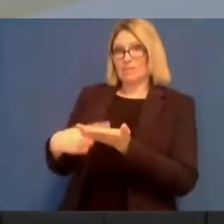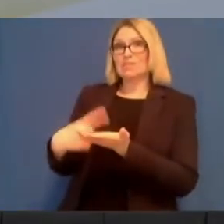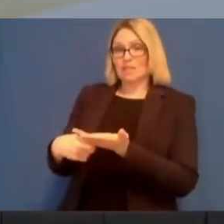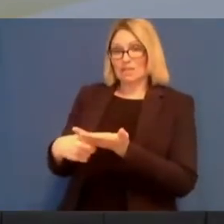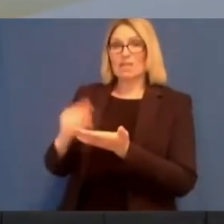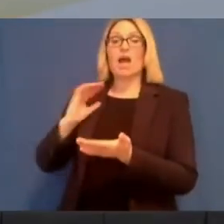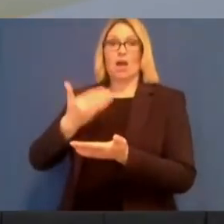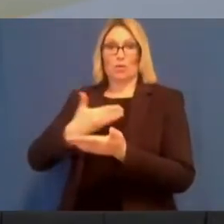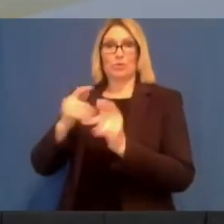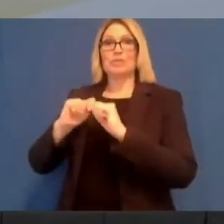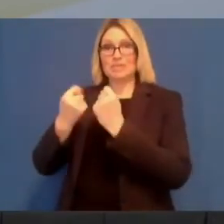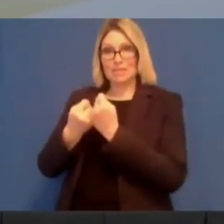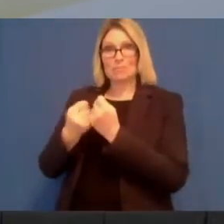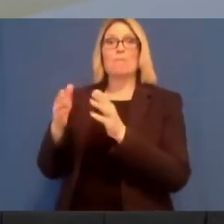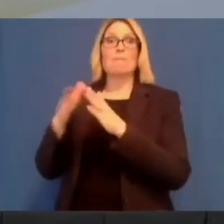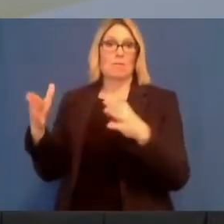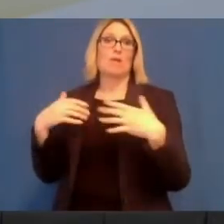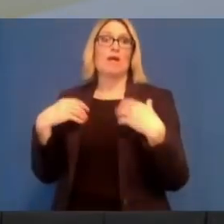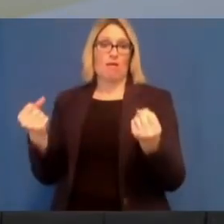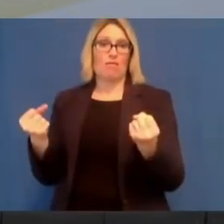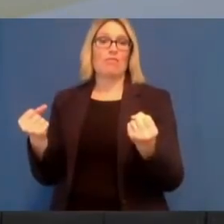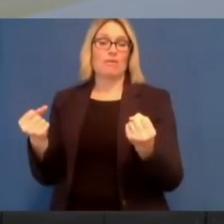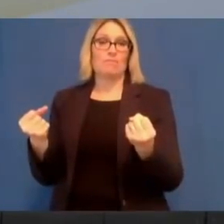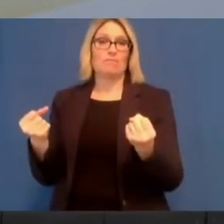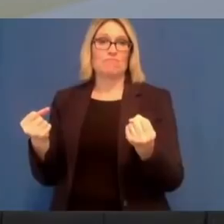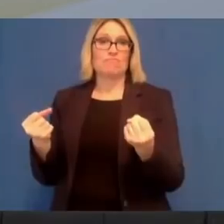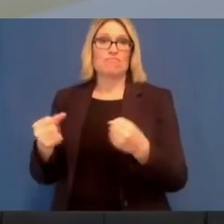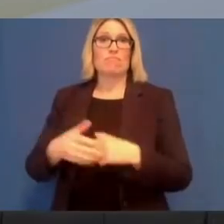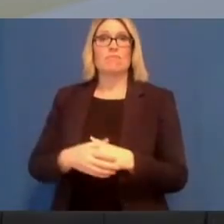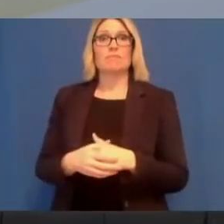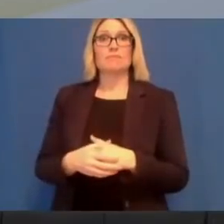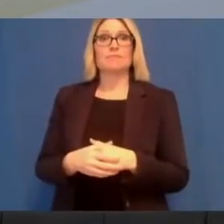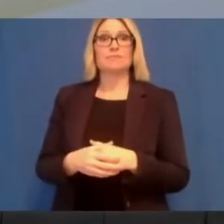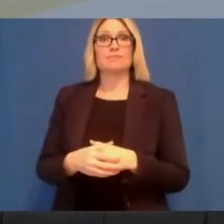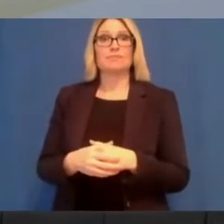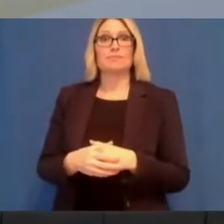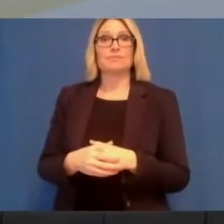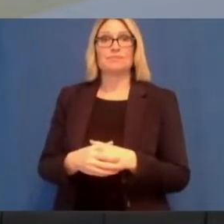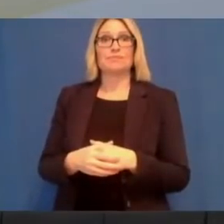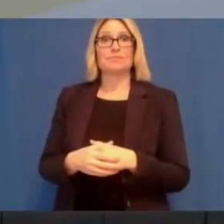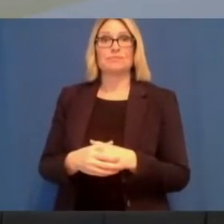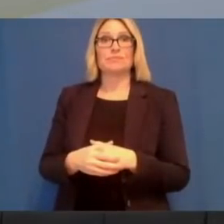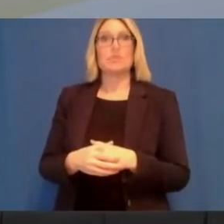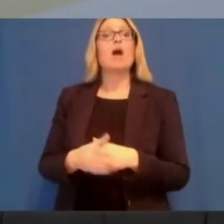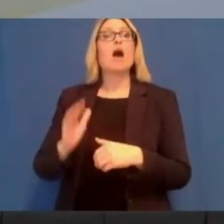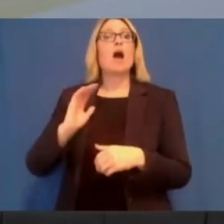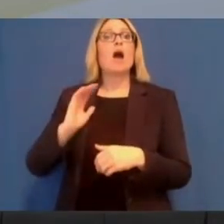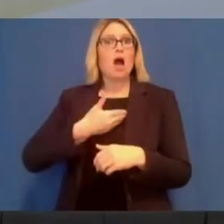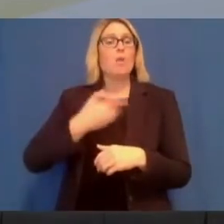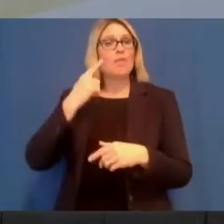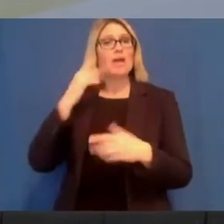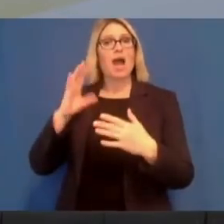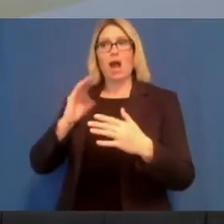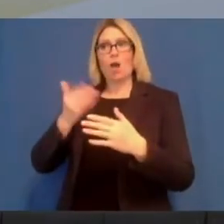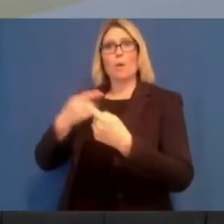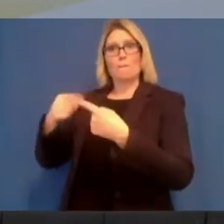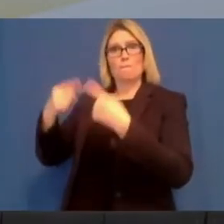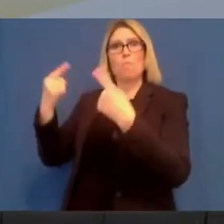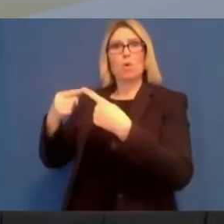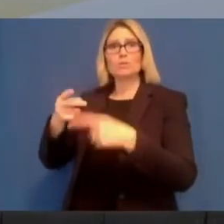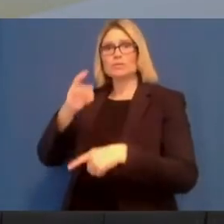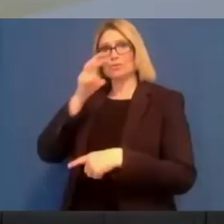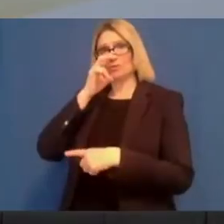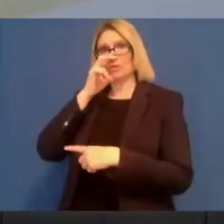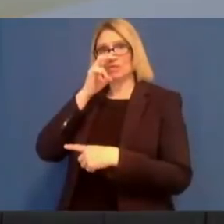team in public health, and we have very, I think, fairly strict border measures that are in place. We